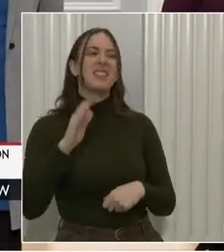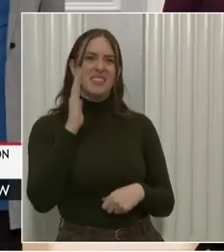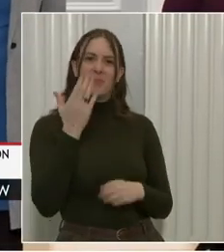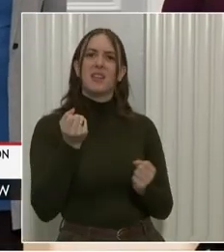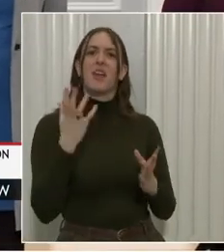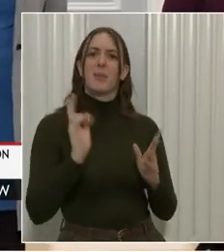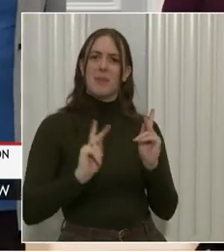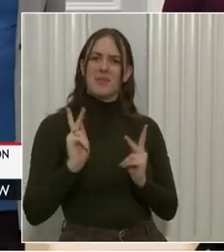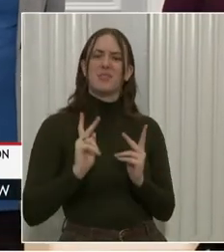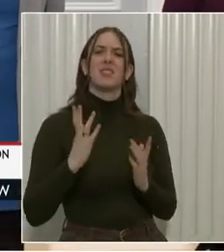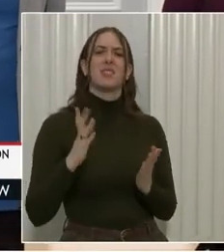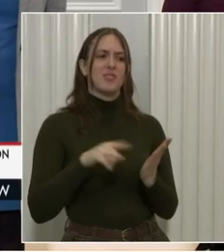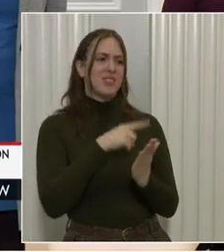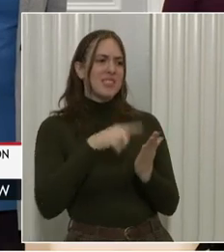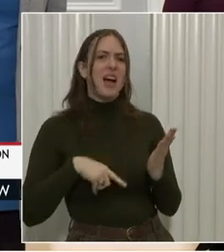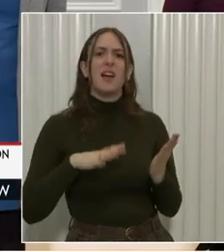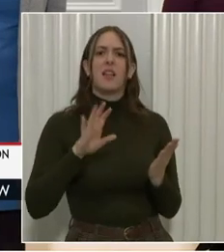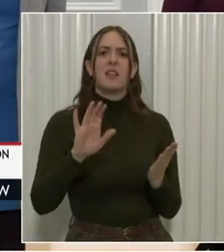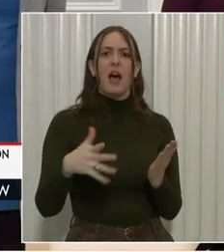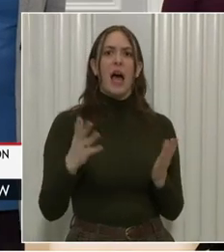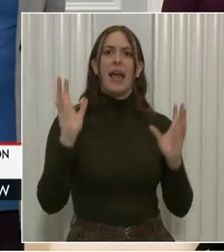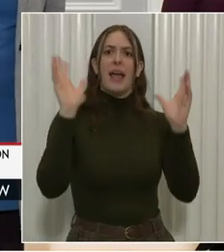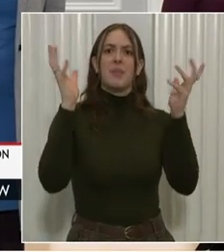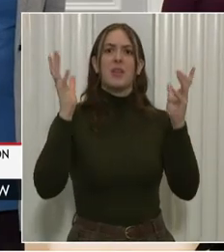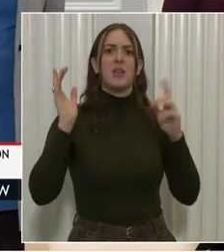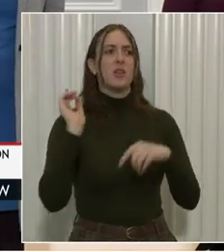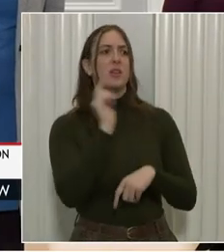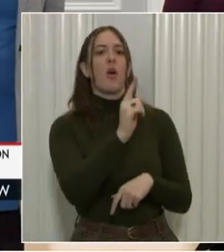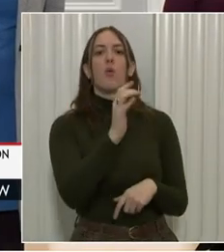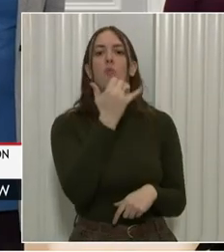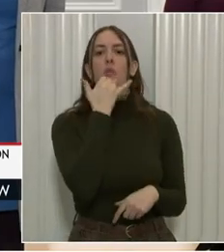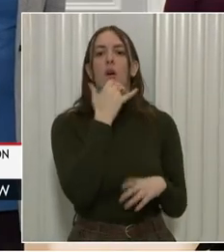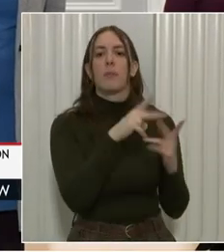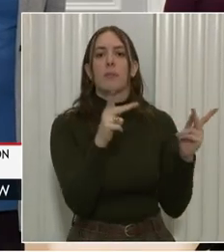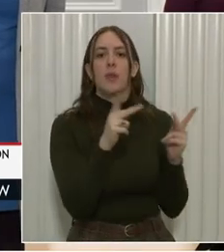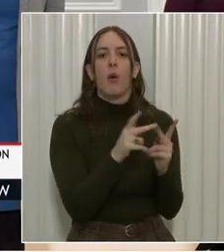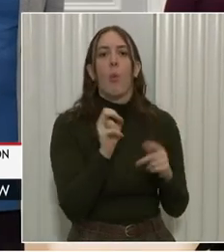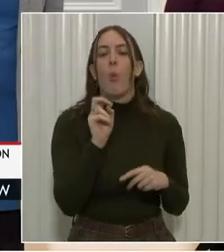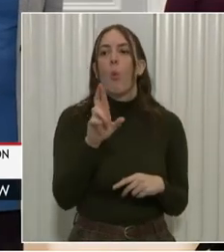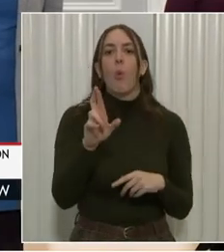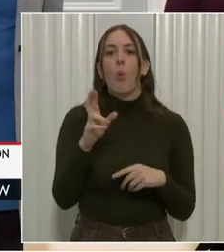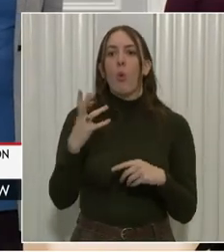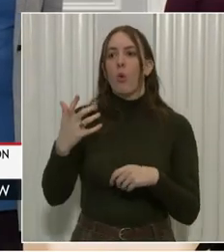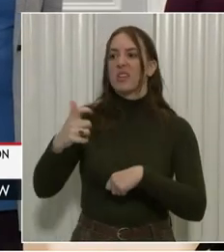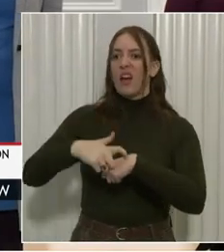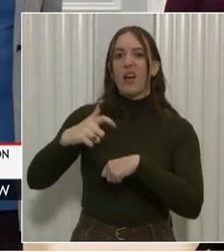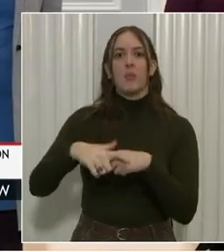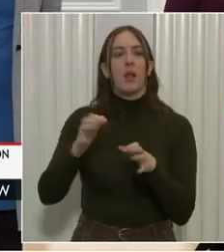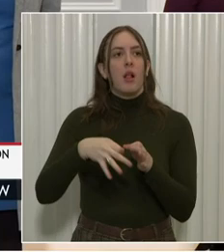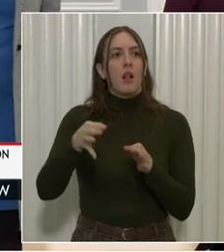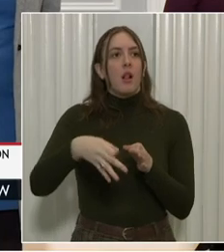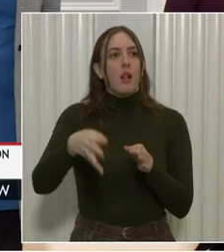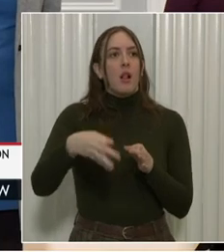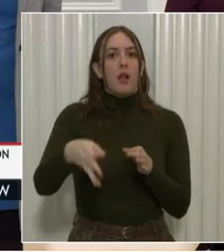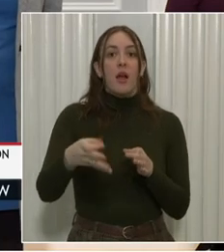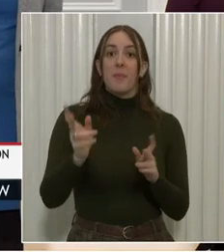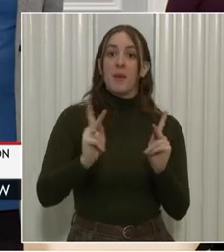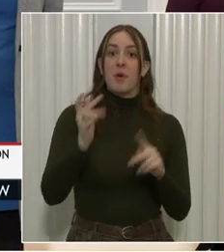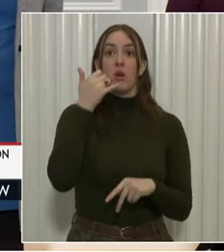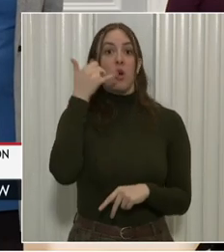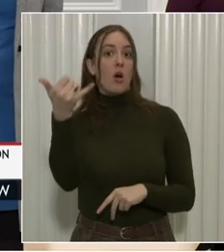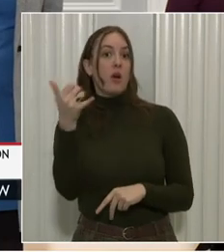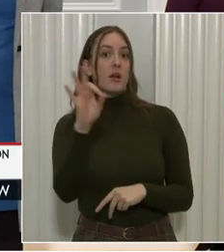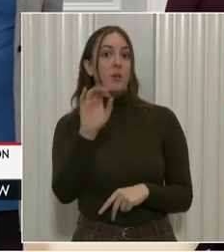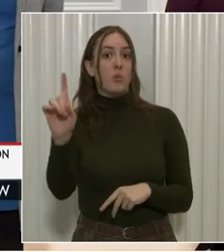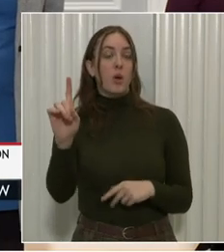units not being sent to the right places, time taken, people spending 10, 15 minutes when dialing